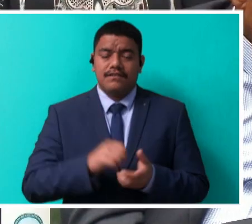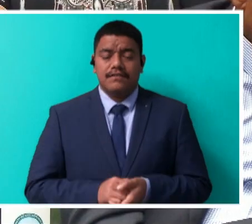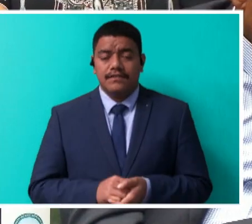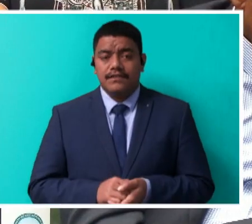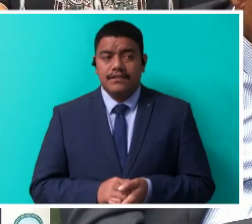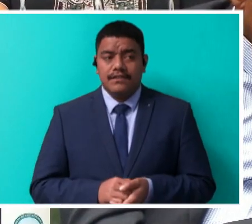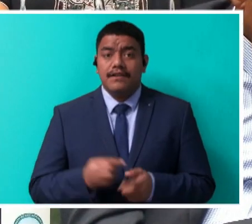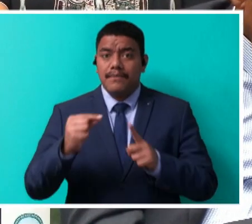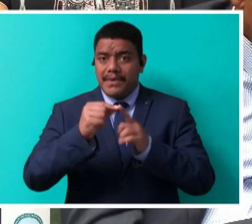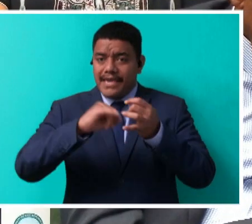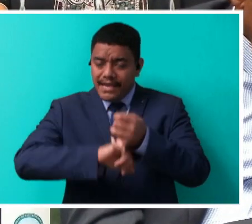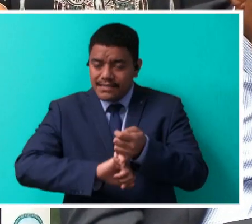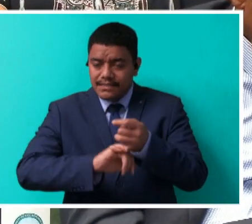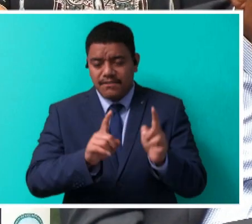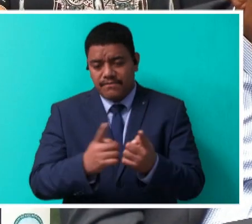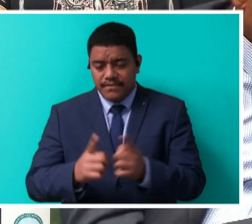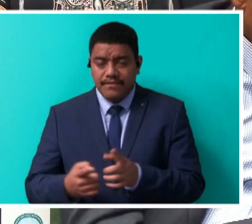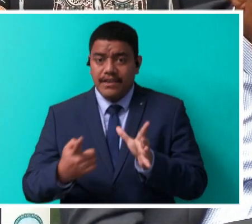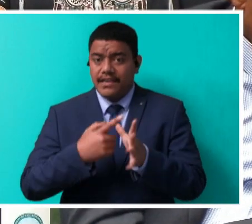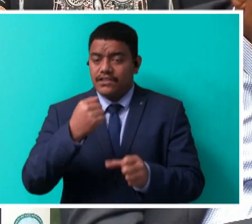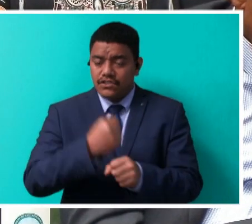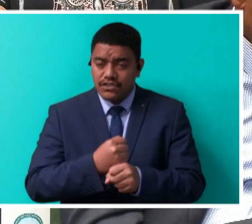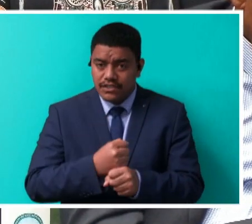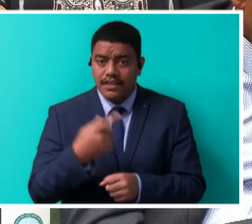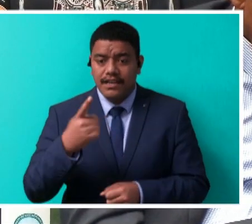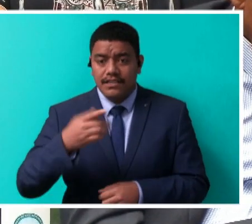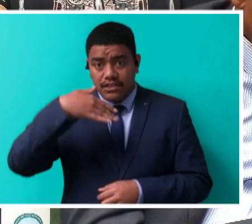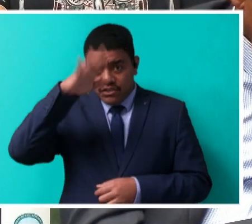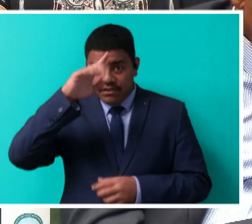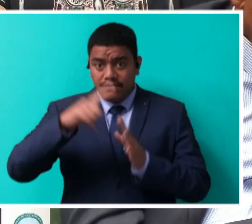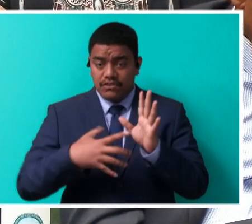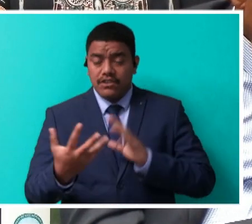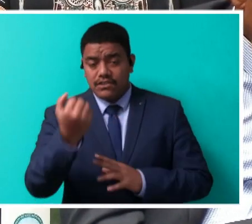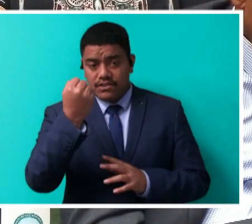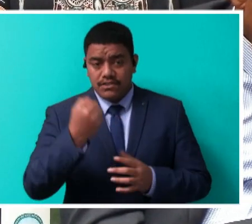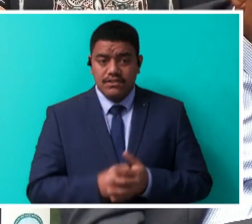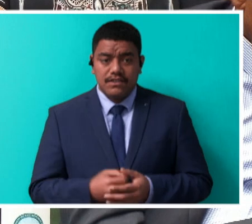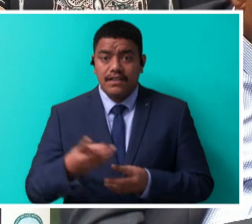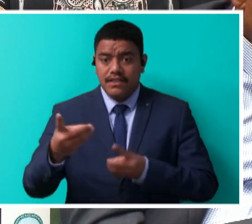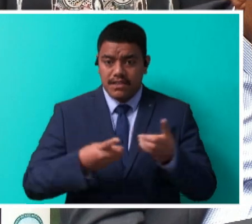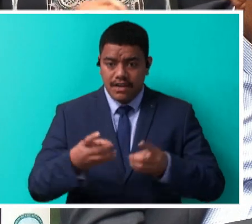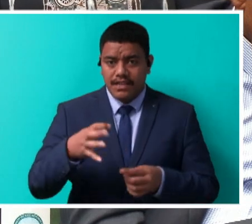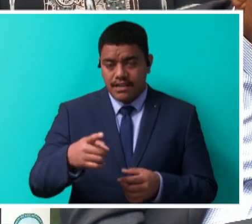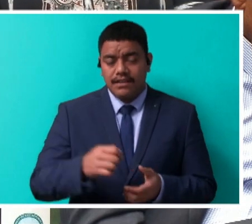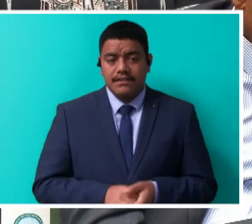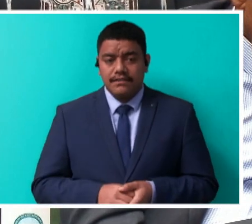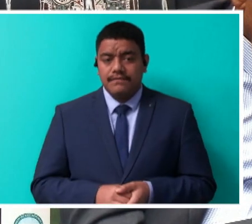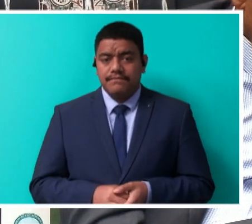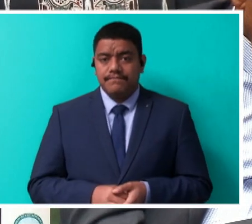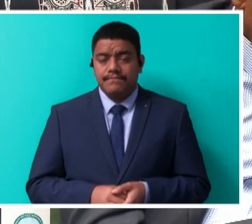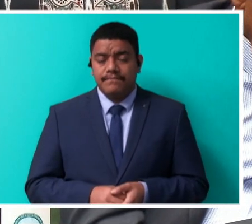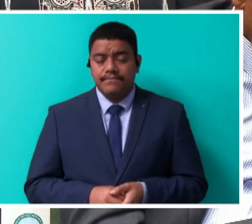the Permanent Secretary, the Attorney General, the Chief Justice, Director of Public Prosecution, Public